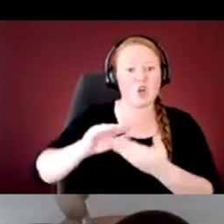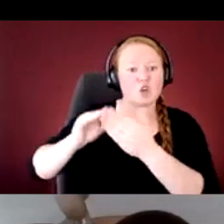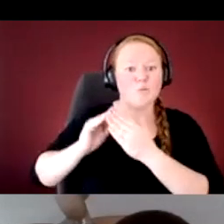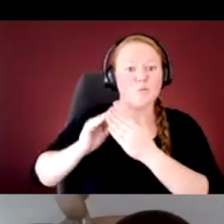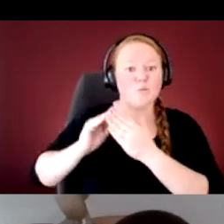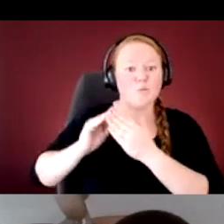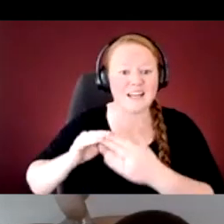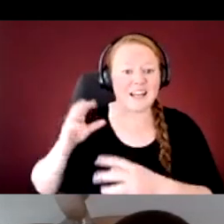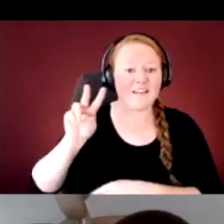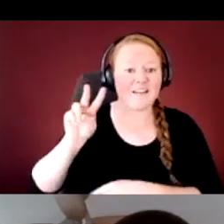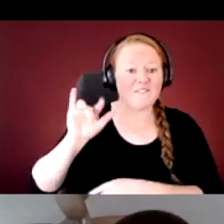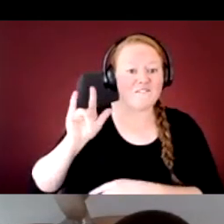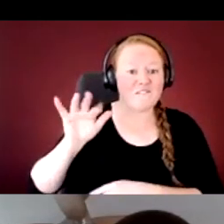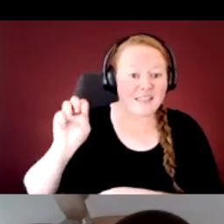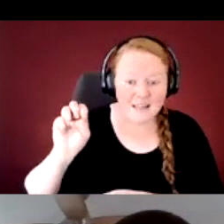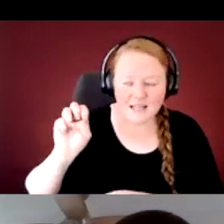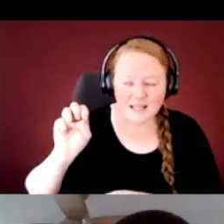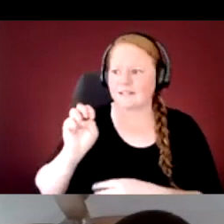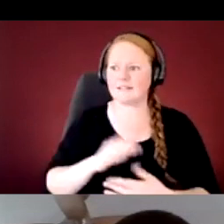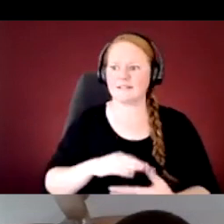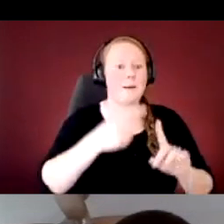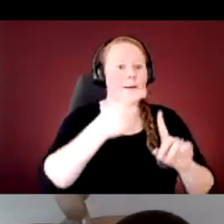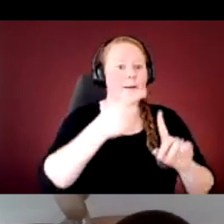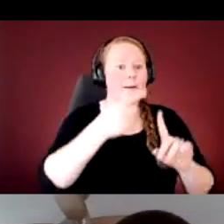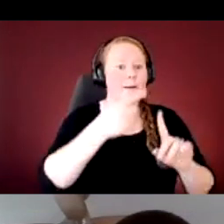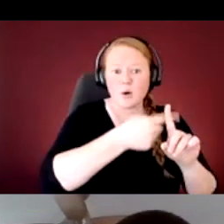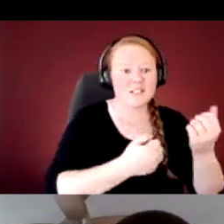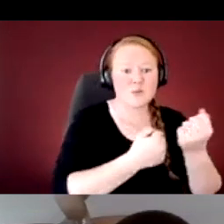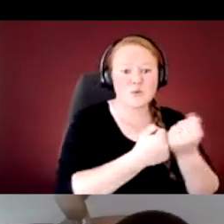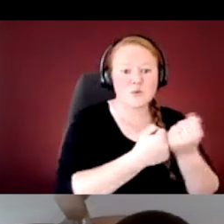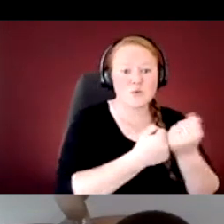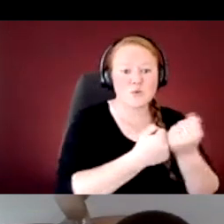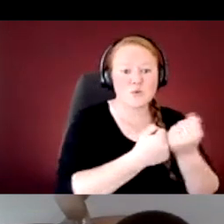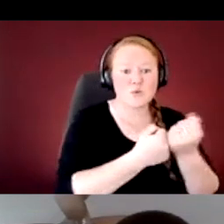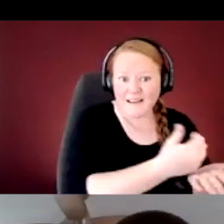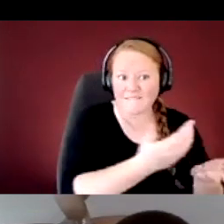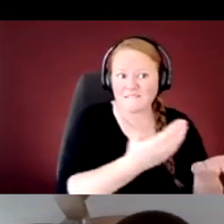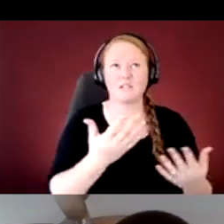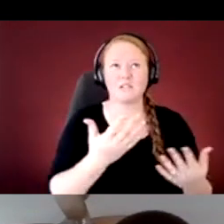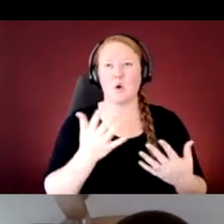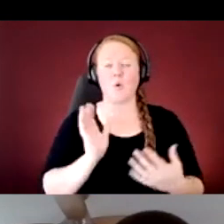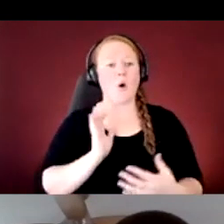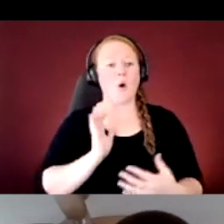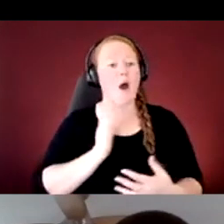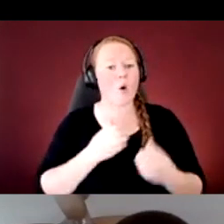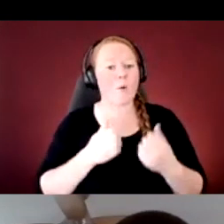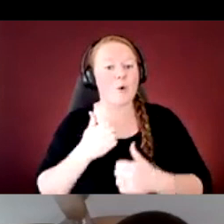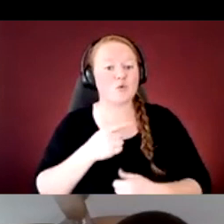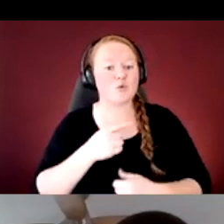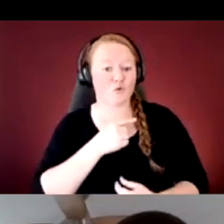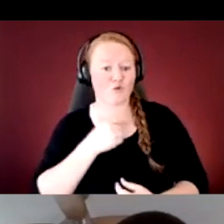direct rental utility and mortgage relief, wrapping our arms around our most vulnerable individuals with